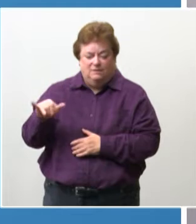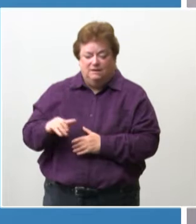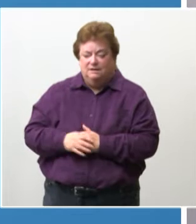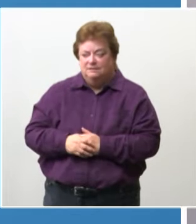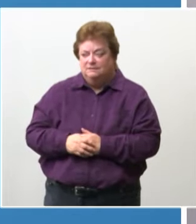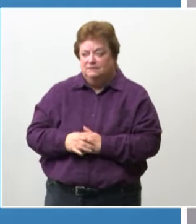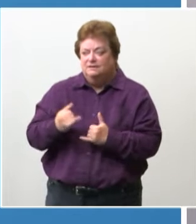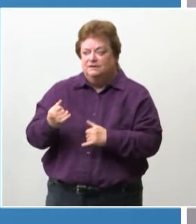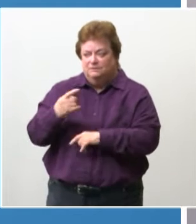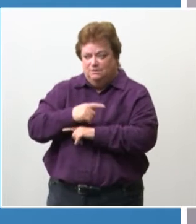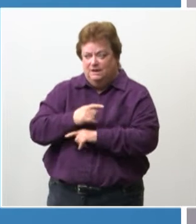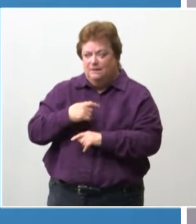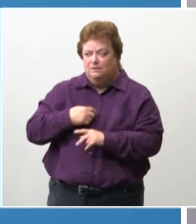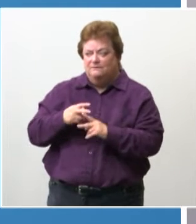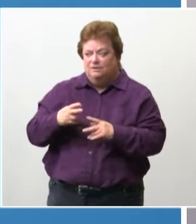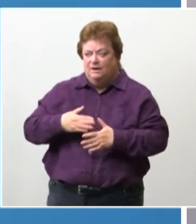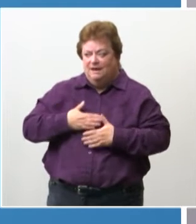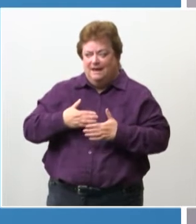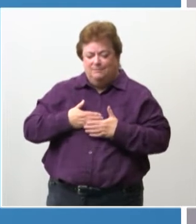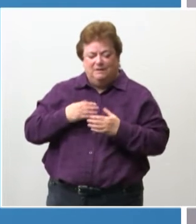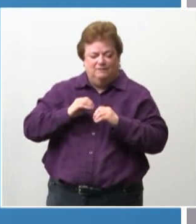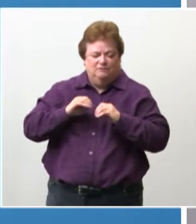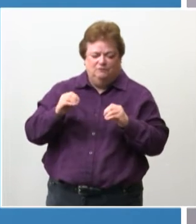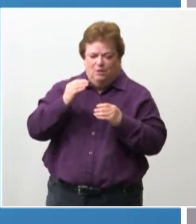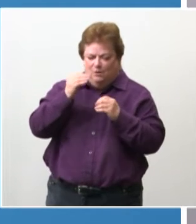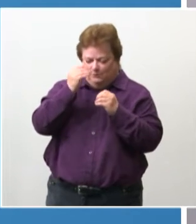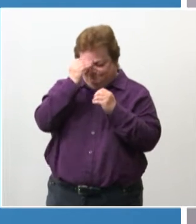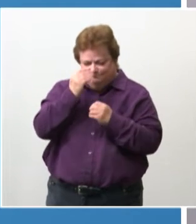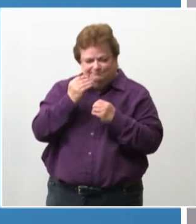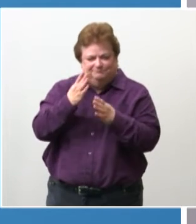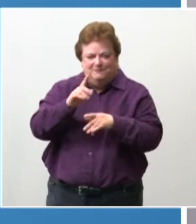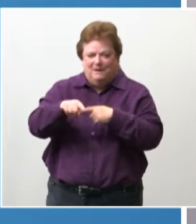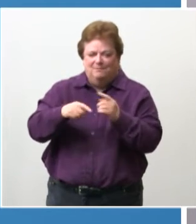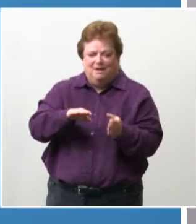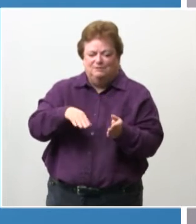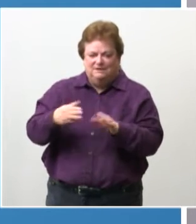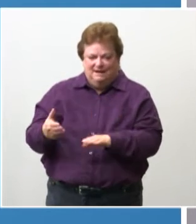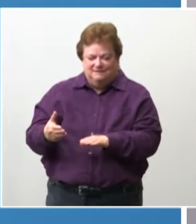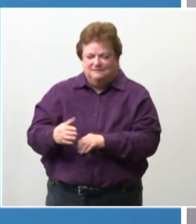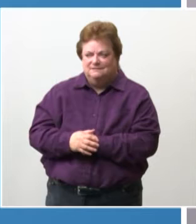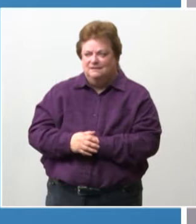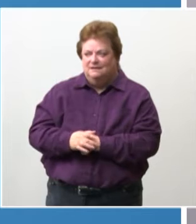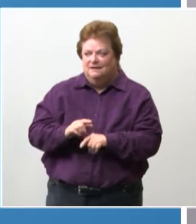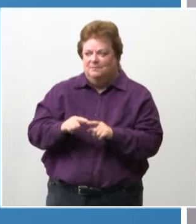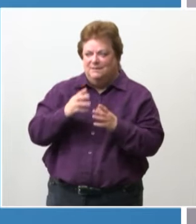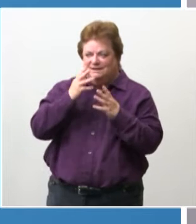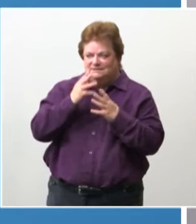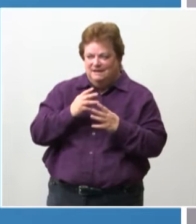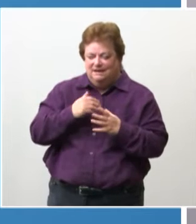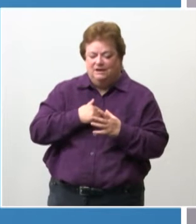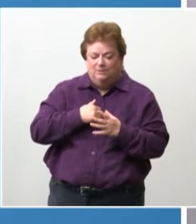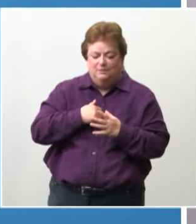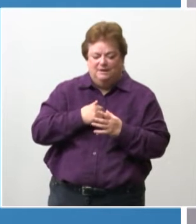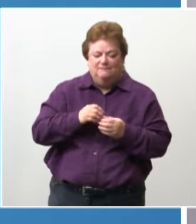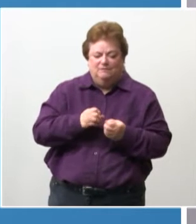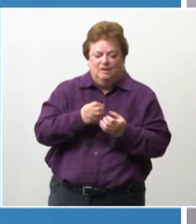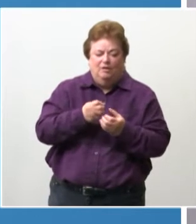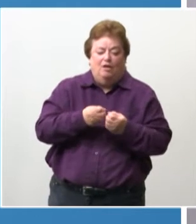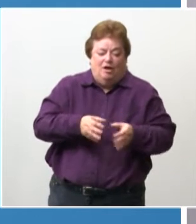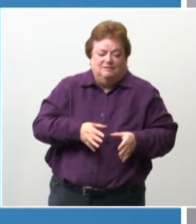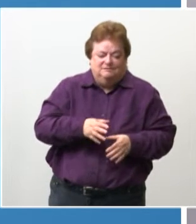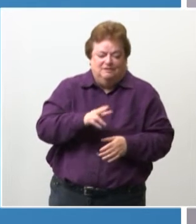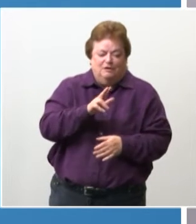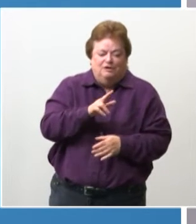And today, we're very happy that we have no deaths to report. Sadly, we lost 32 members of our community